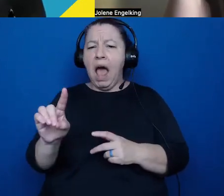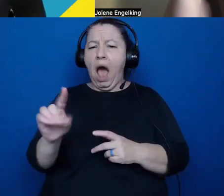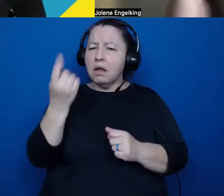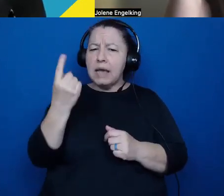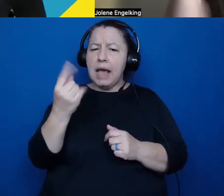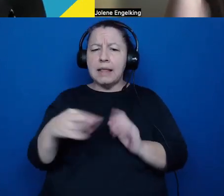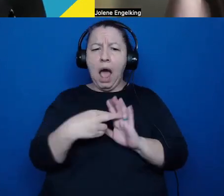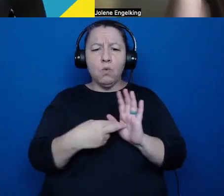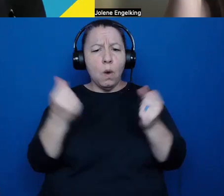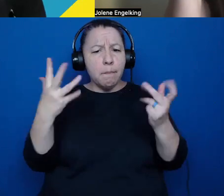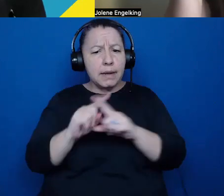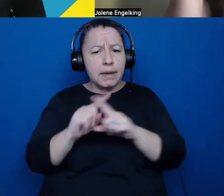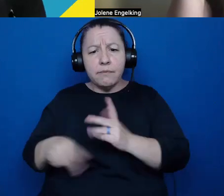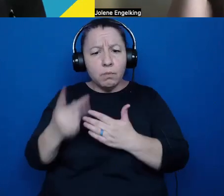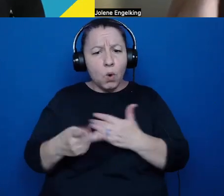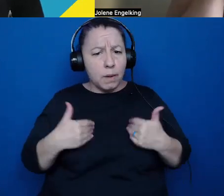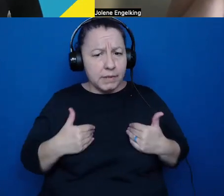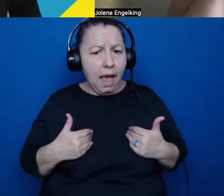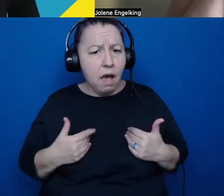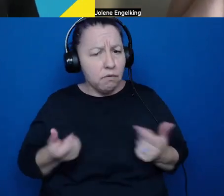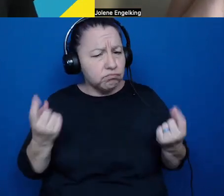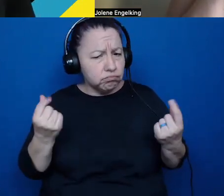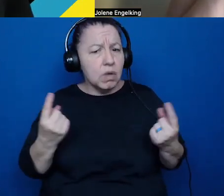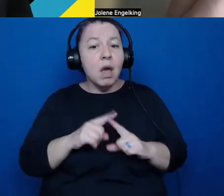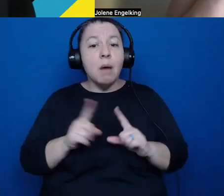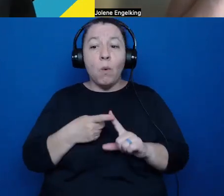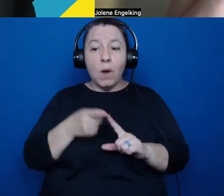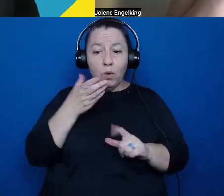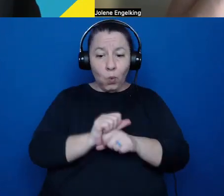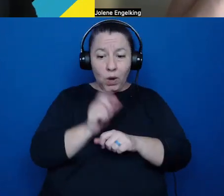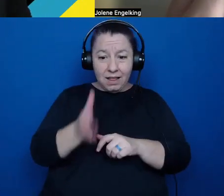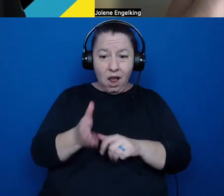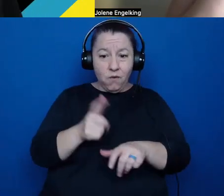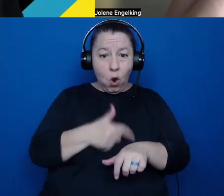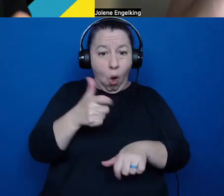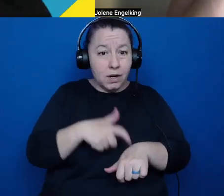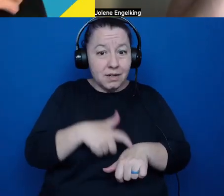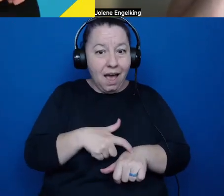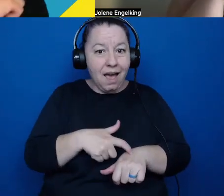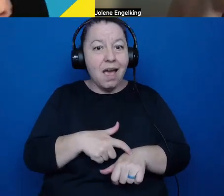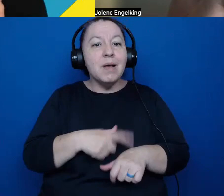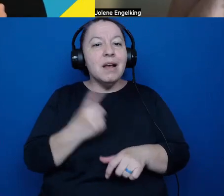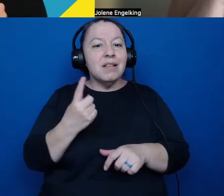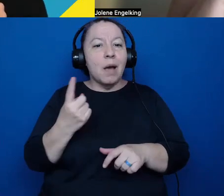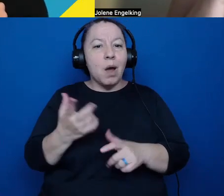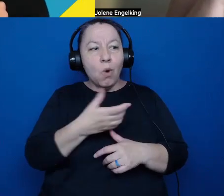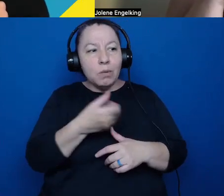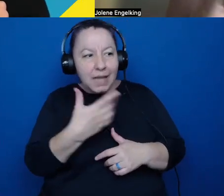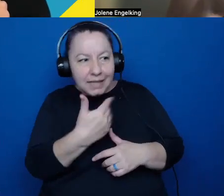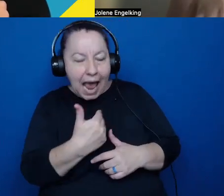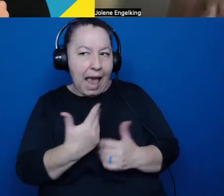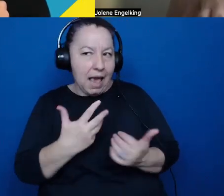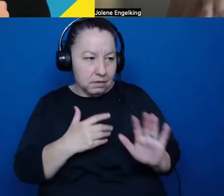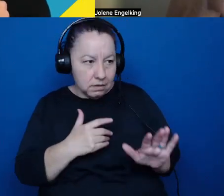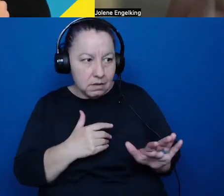lot of different programs have, right? But then once I was working there for a little bit longer, I kind of got like pulled aside and got a little whisper that was like, you know what, like, you